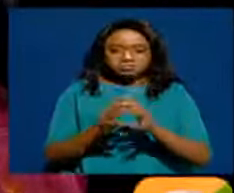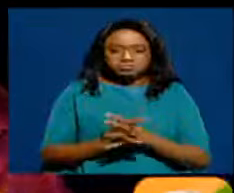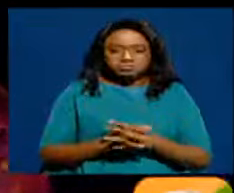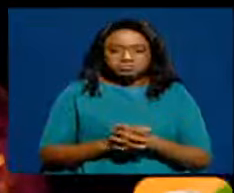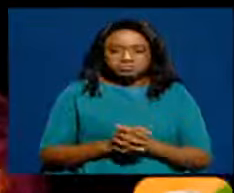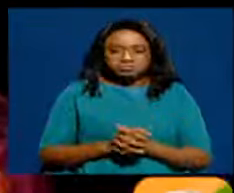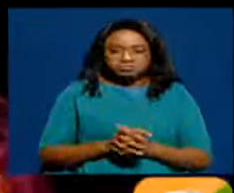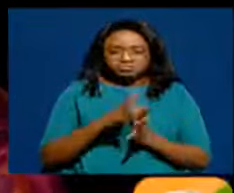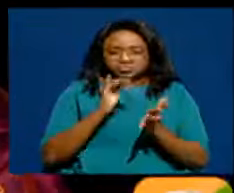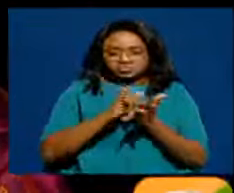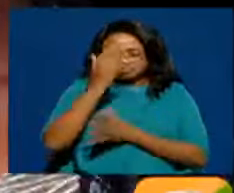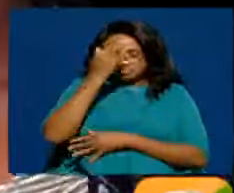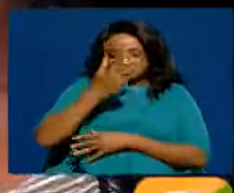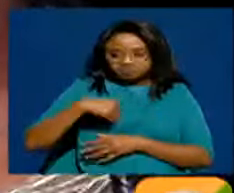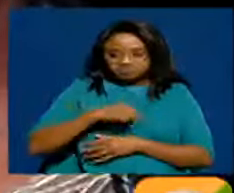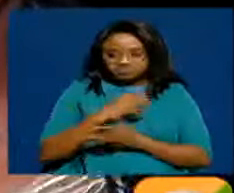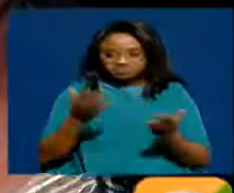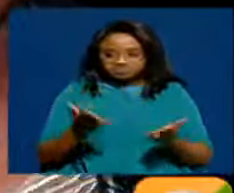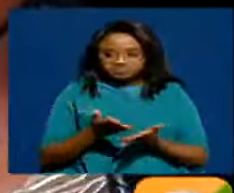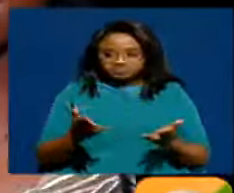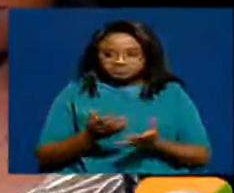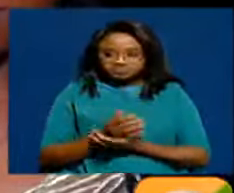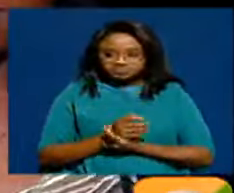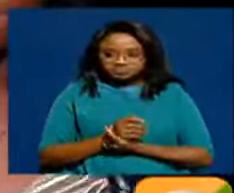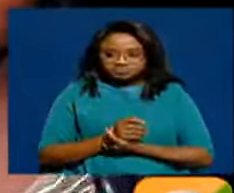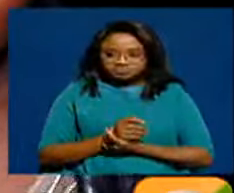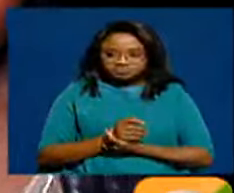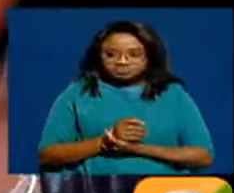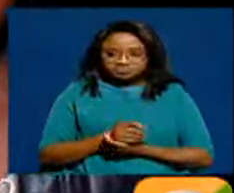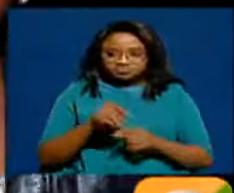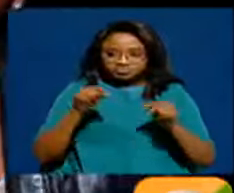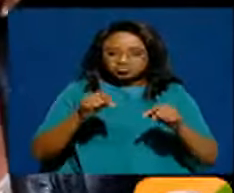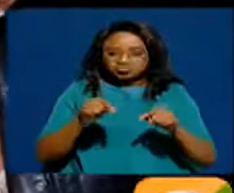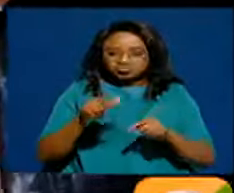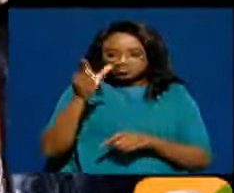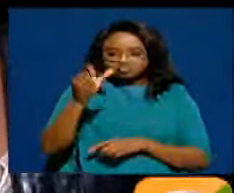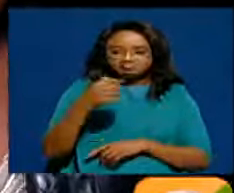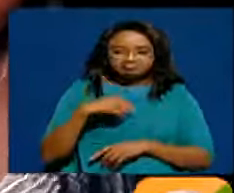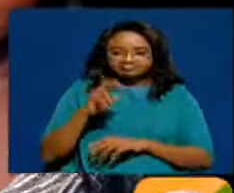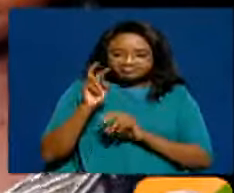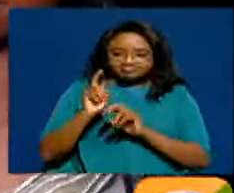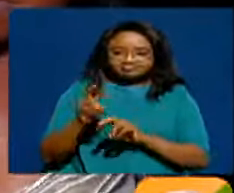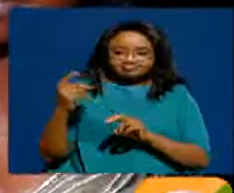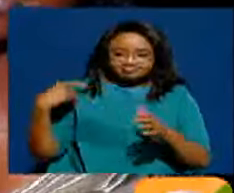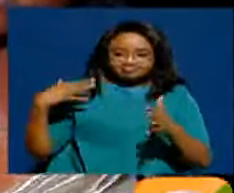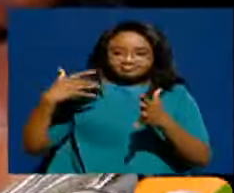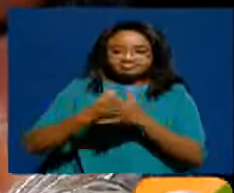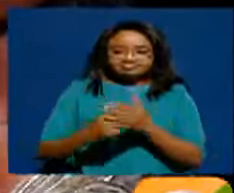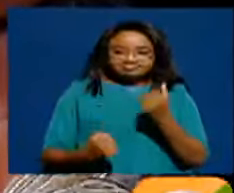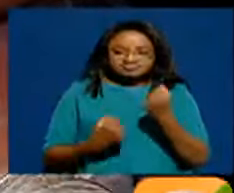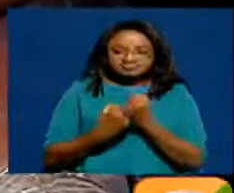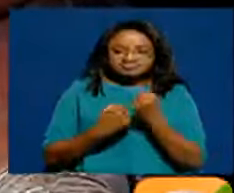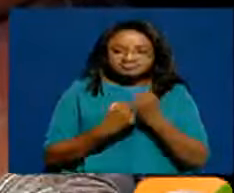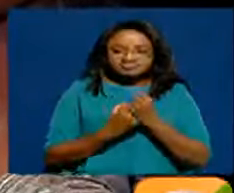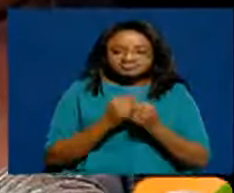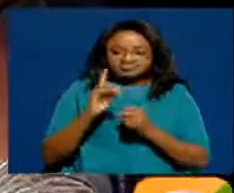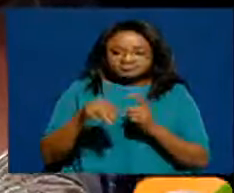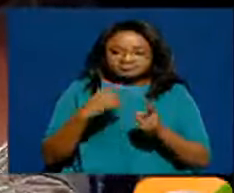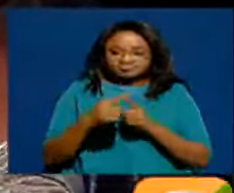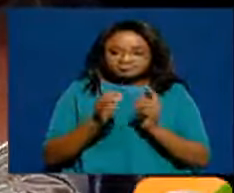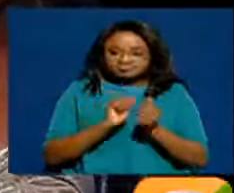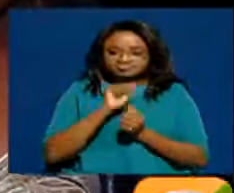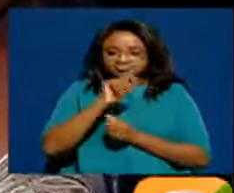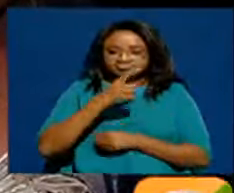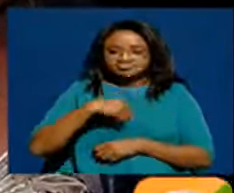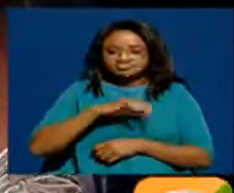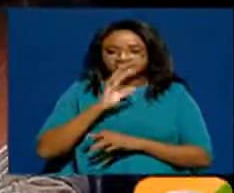That is why basically we are here. Johnny Jr. is someone that we've seen him, like, he has grown through all these 15 years. We can't really